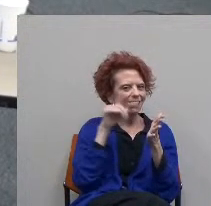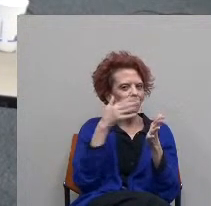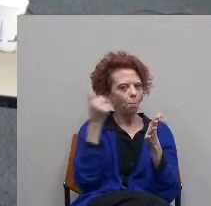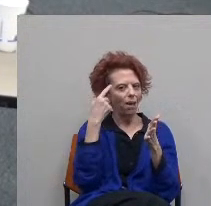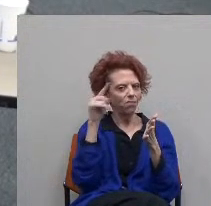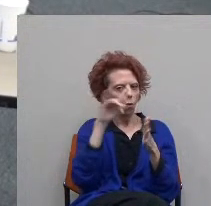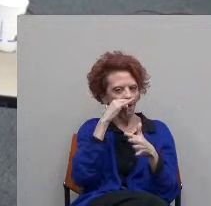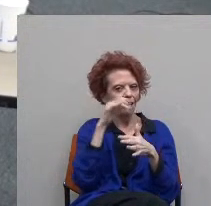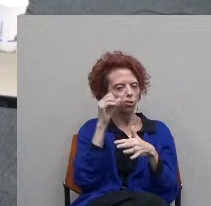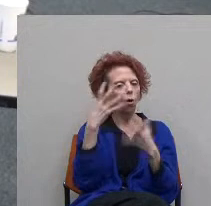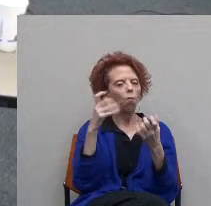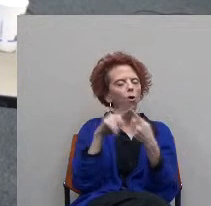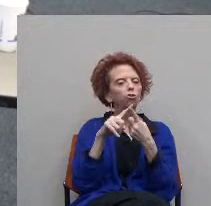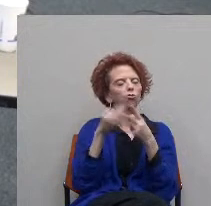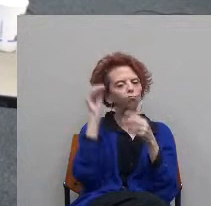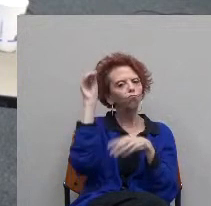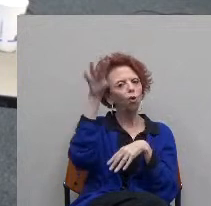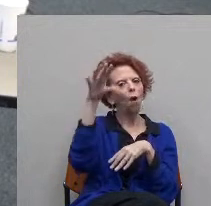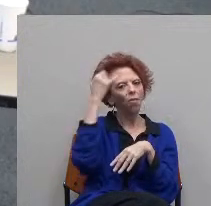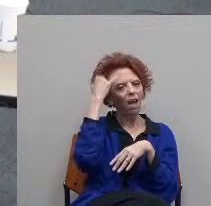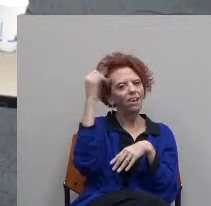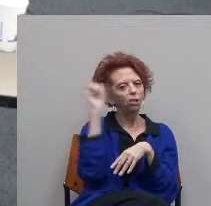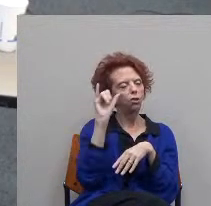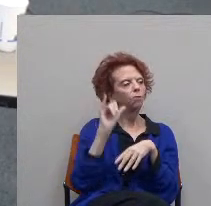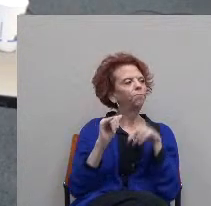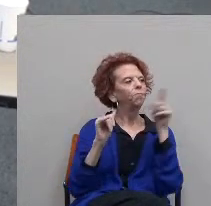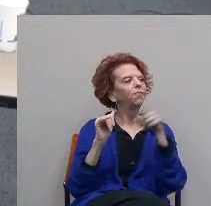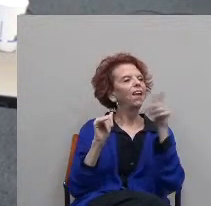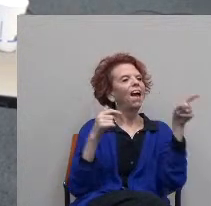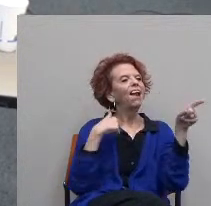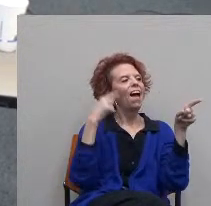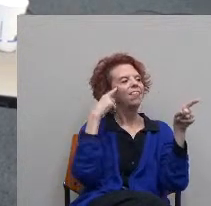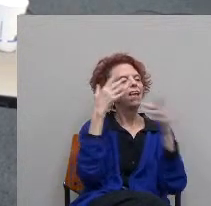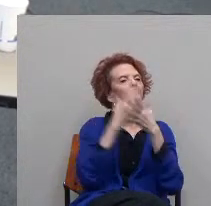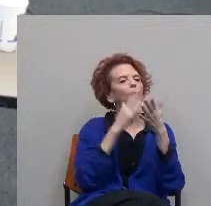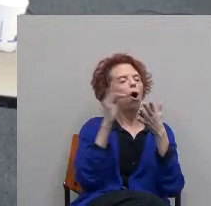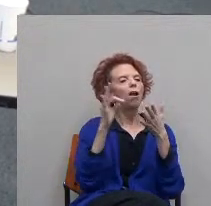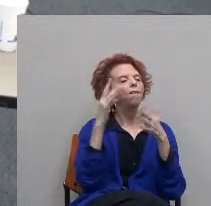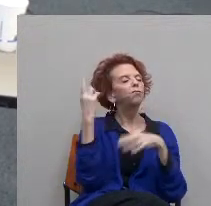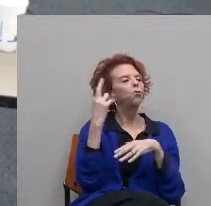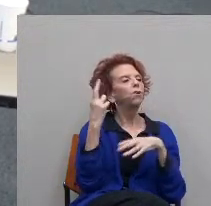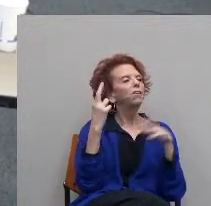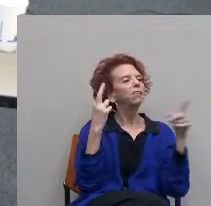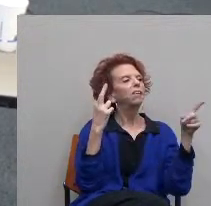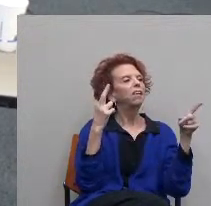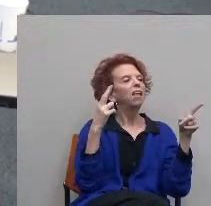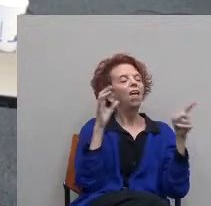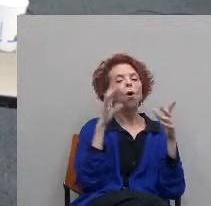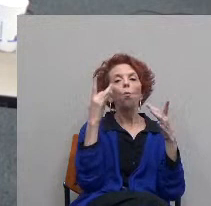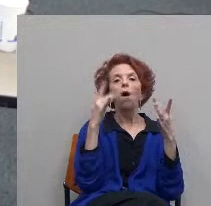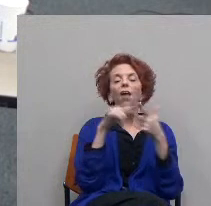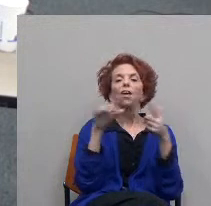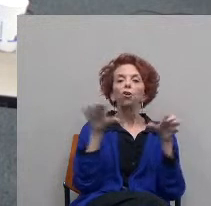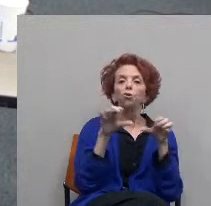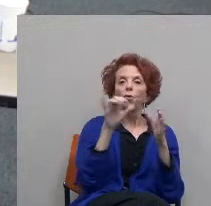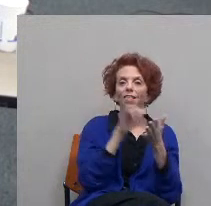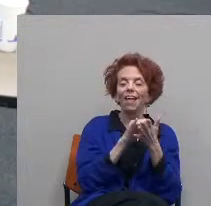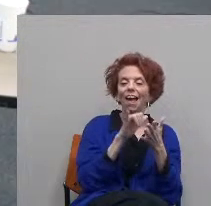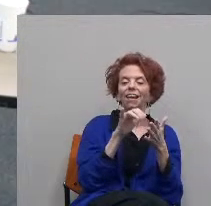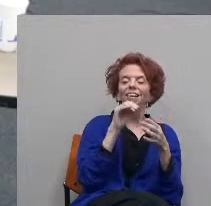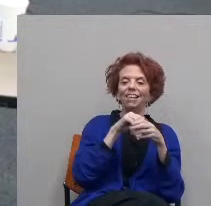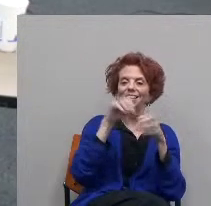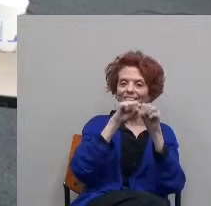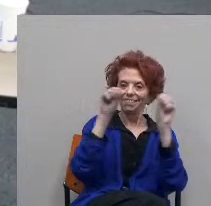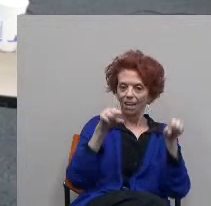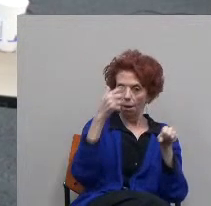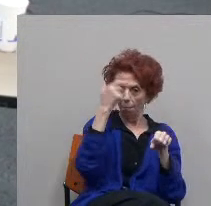best for kids? So I'd like to just throw that out there. And I think part of the reason they're incentivizing that in the accountability system, because